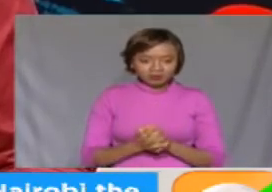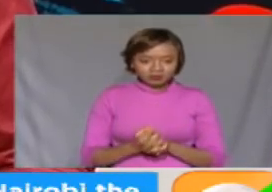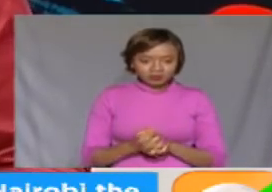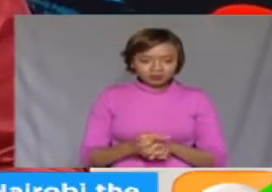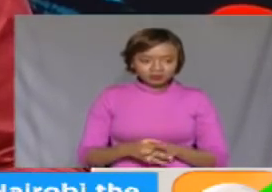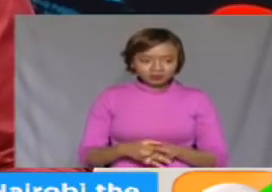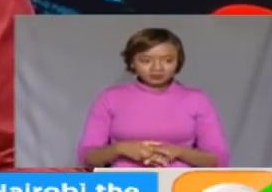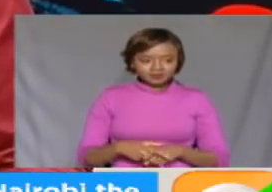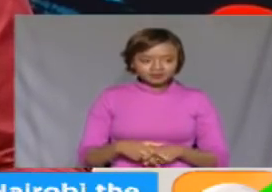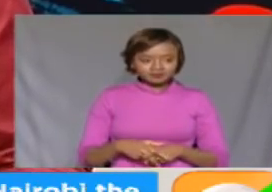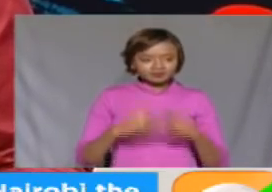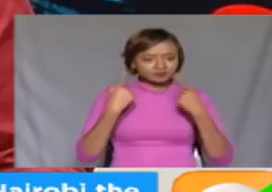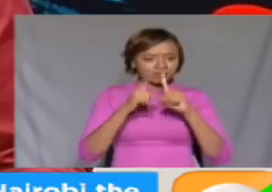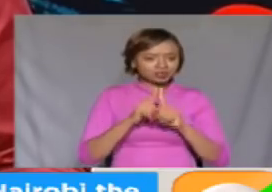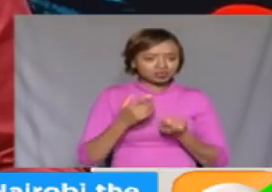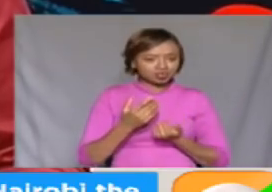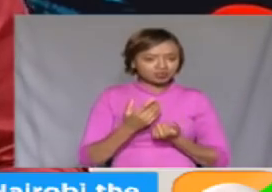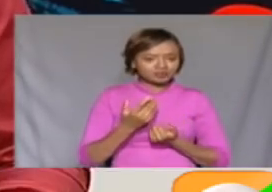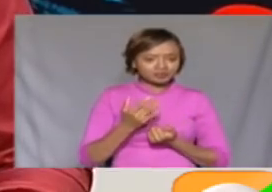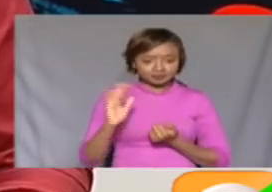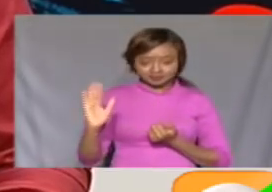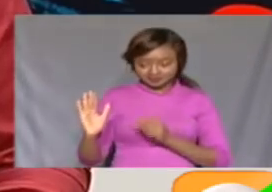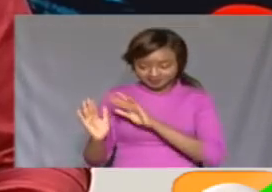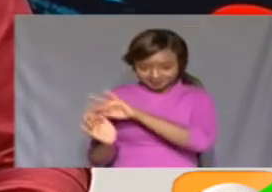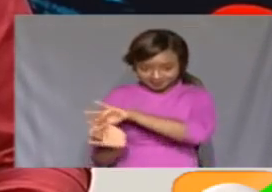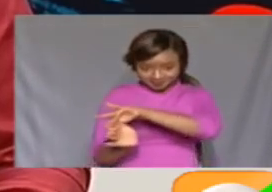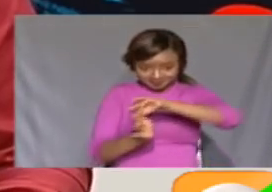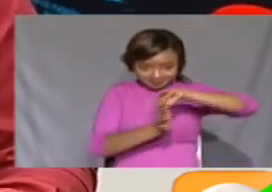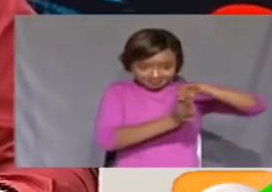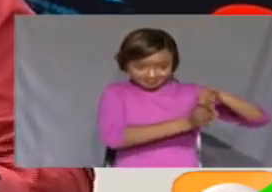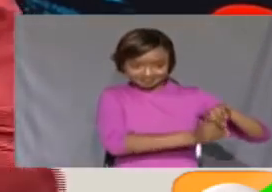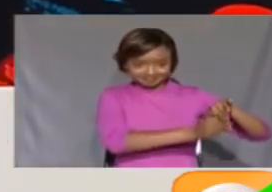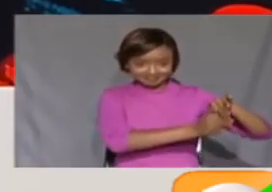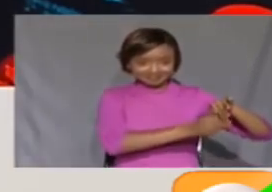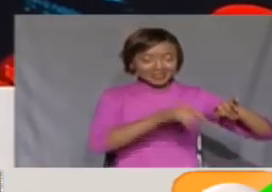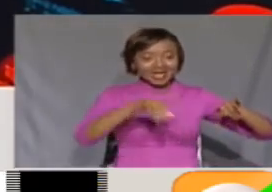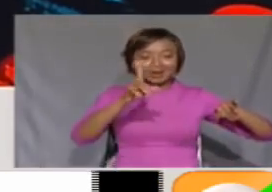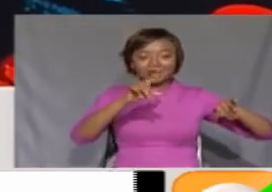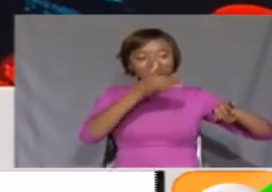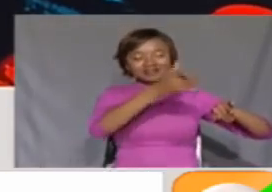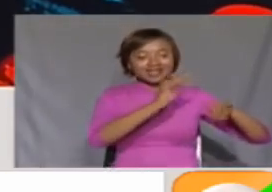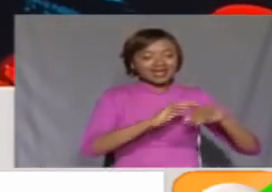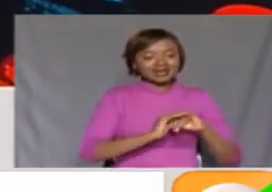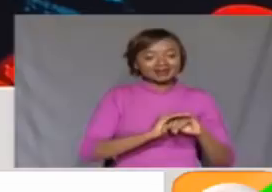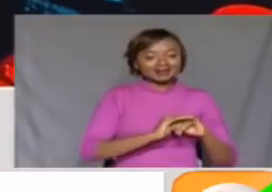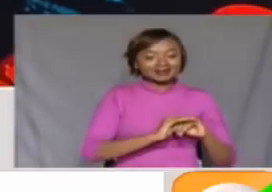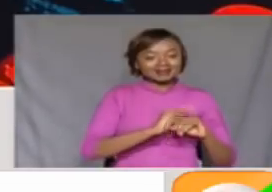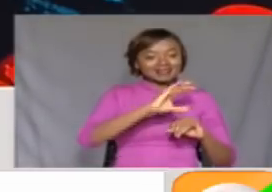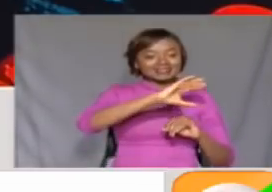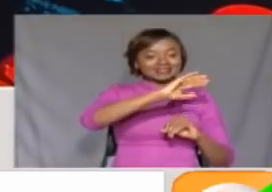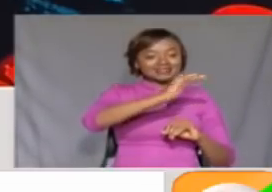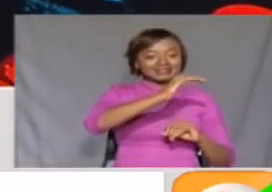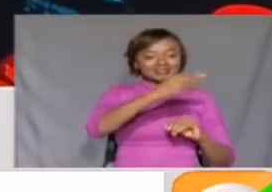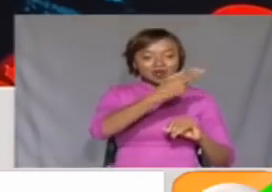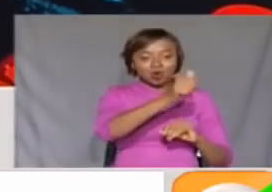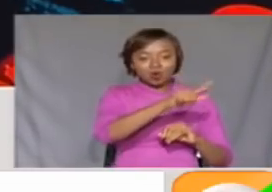But there's a lot happening in City Hall, the heart. I mean, we don't need to move out of Nairobi to find out what's going on there. Gashuri,